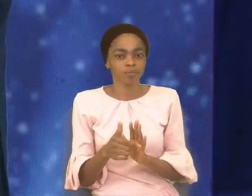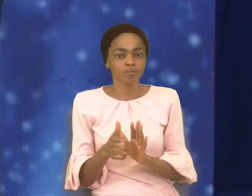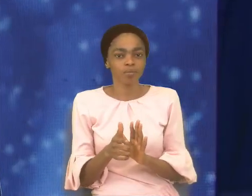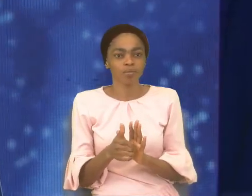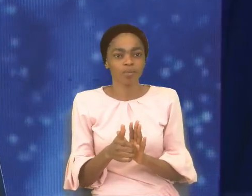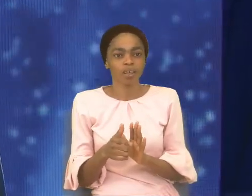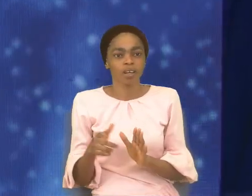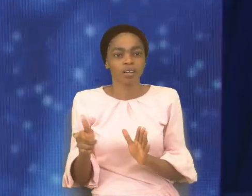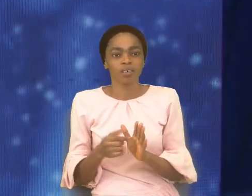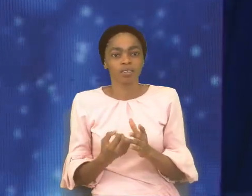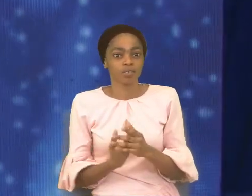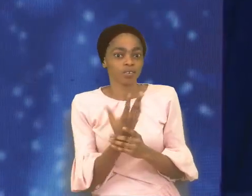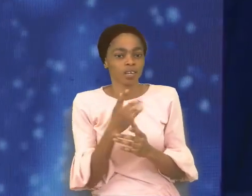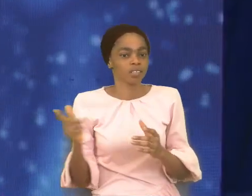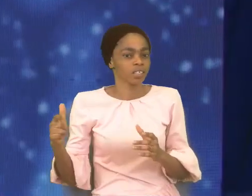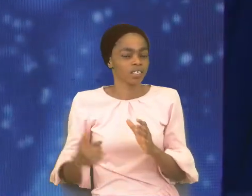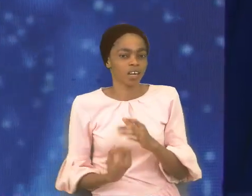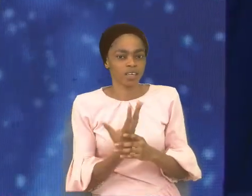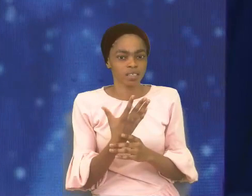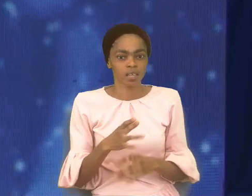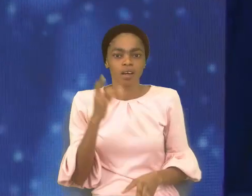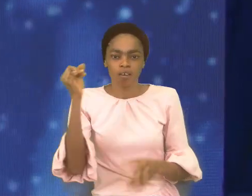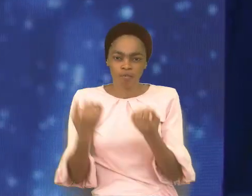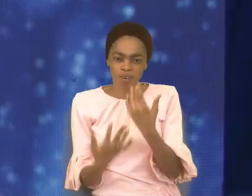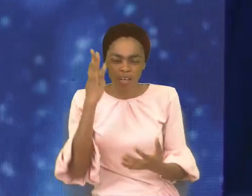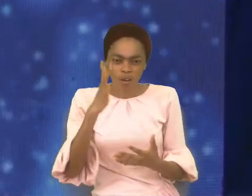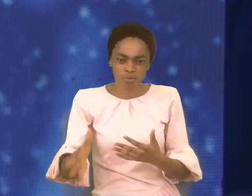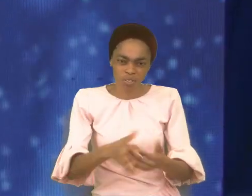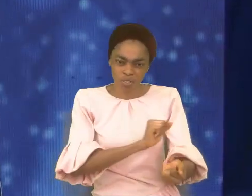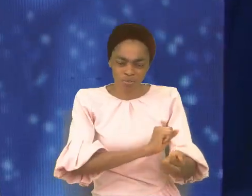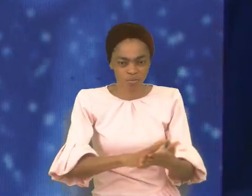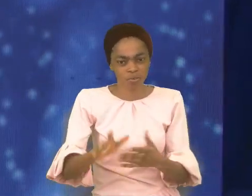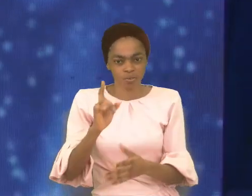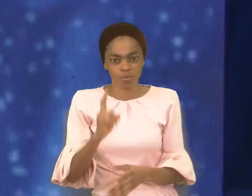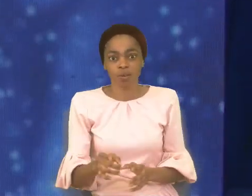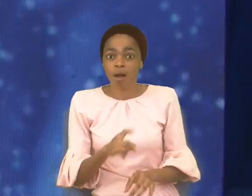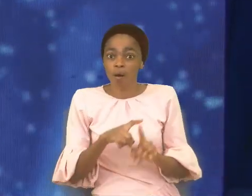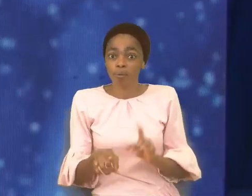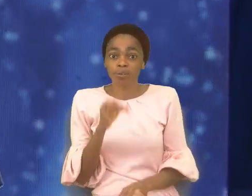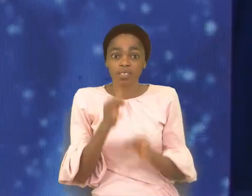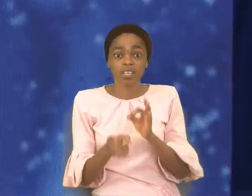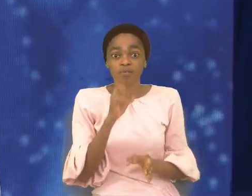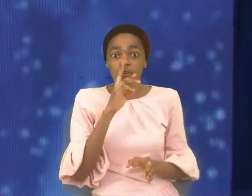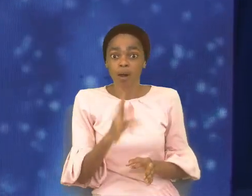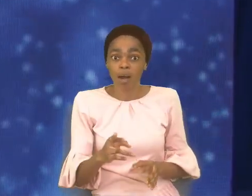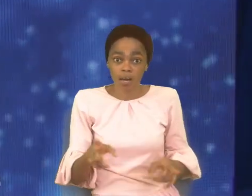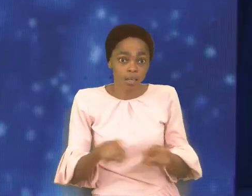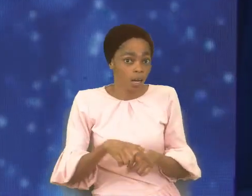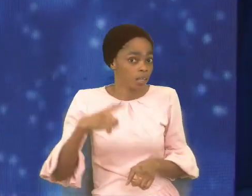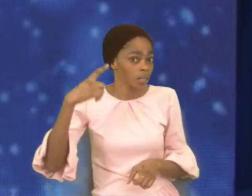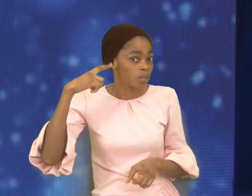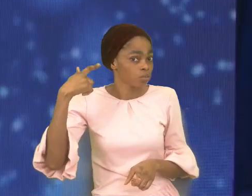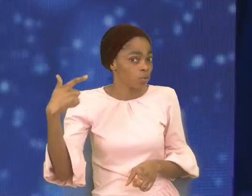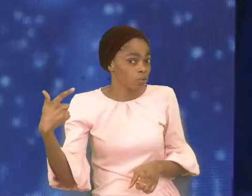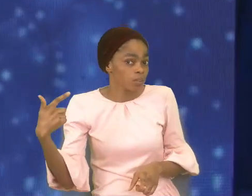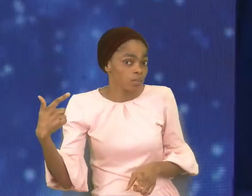you are the stuff of gold, of silver, of brass, if you are the stuff of a